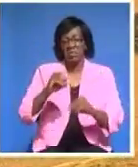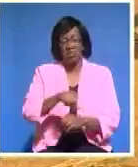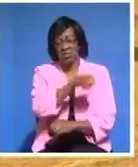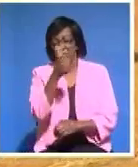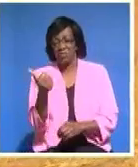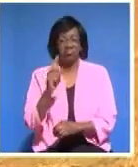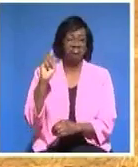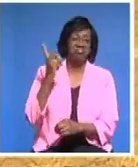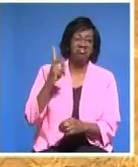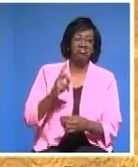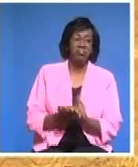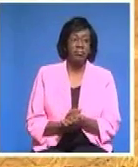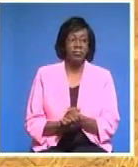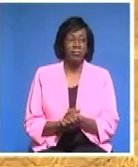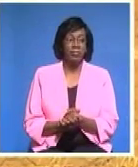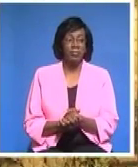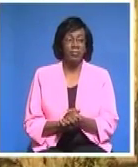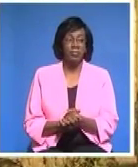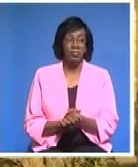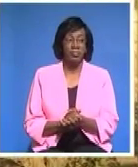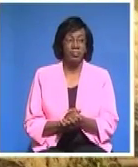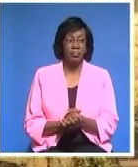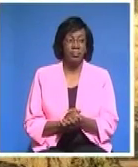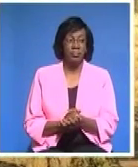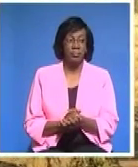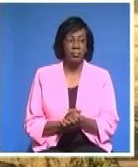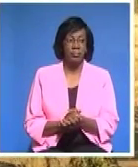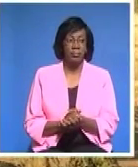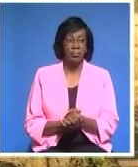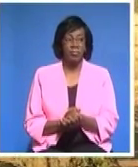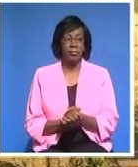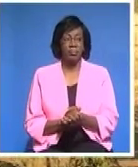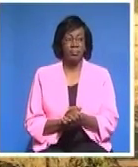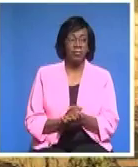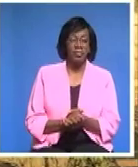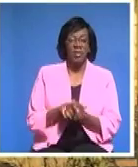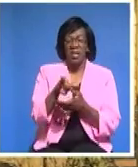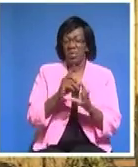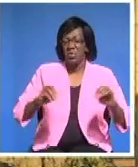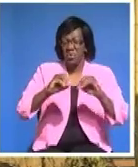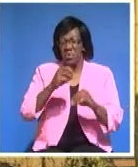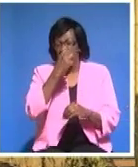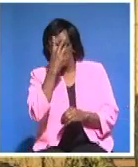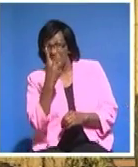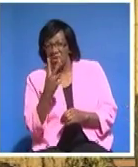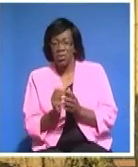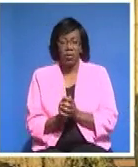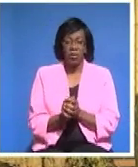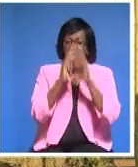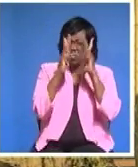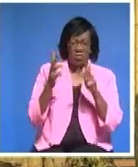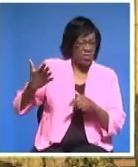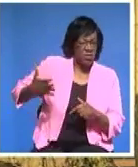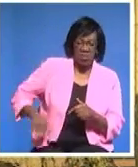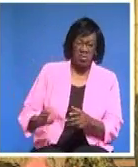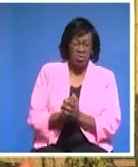painted carnivore have? There's no viewing value to them. Hunters don't want to hunt them because